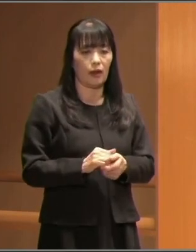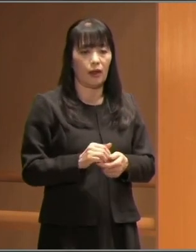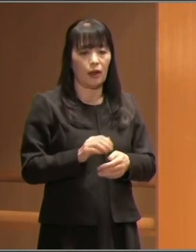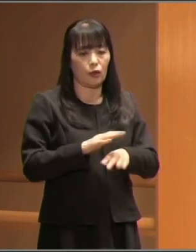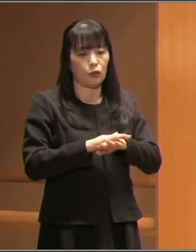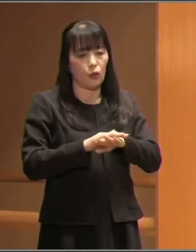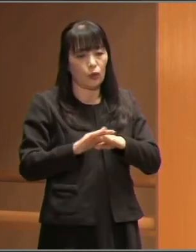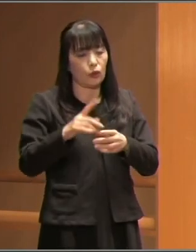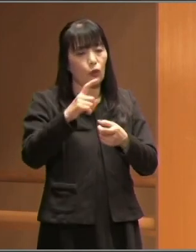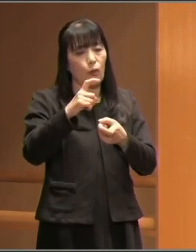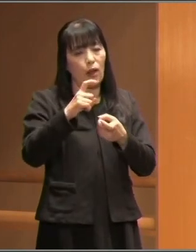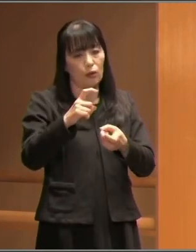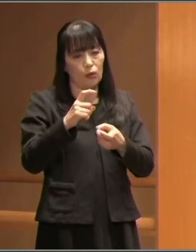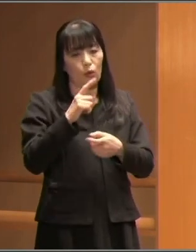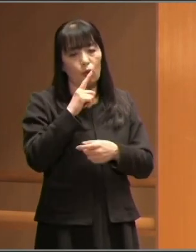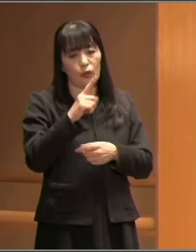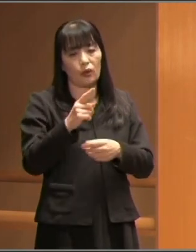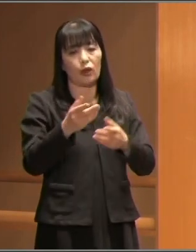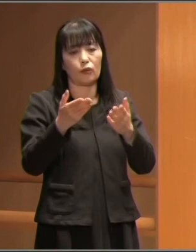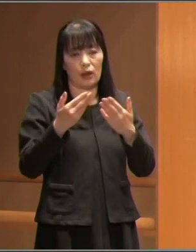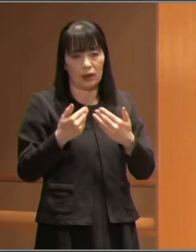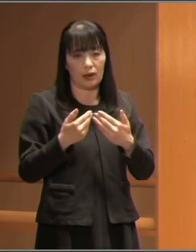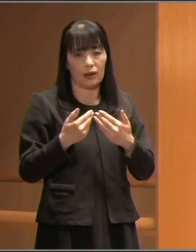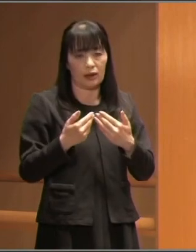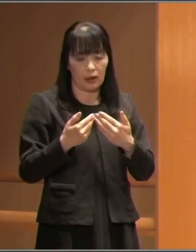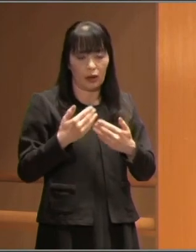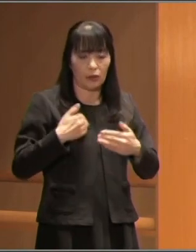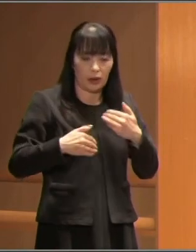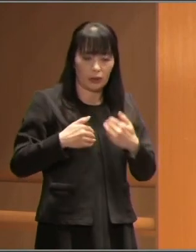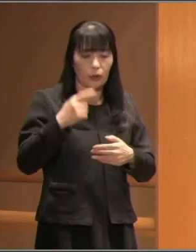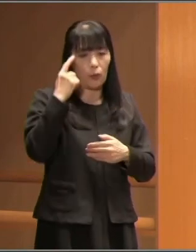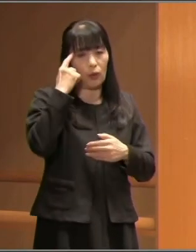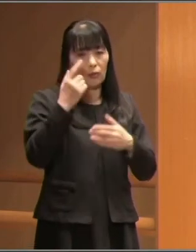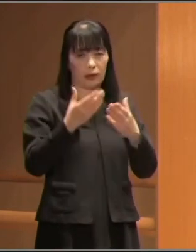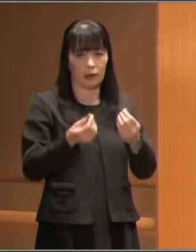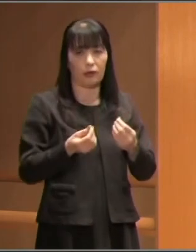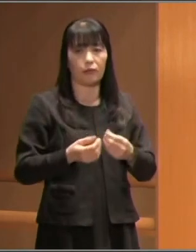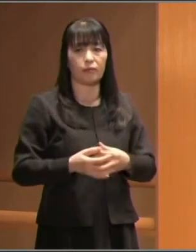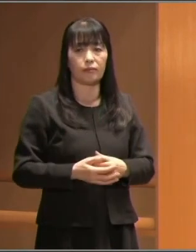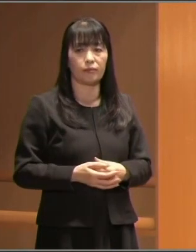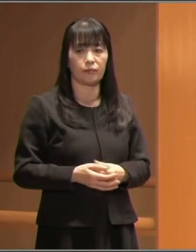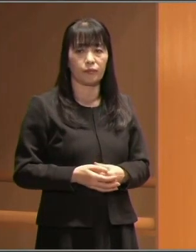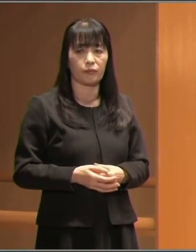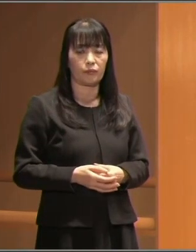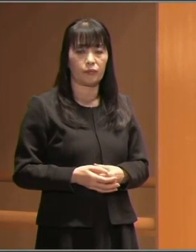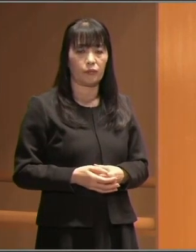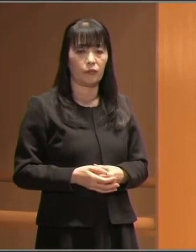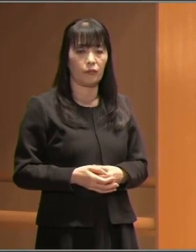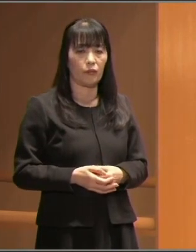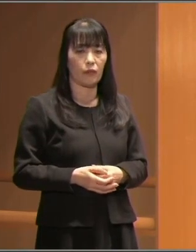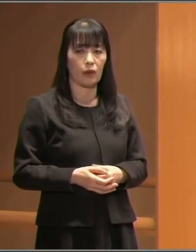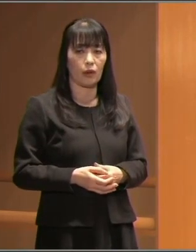And it was a very nice comment, and I was so pleased to hear that.